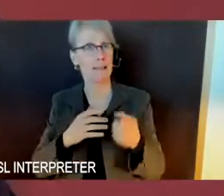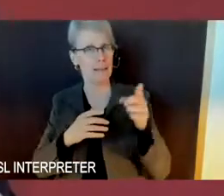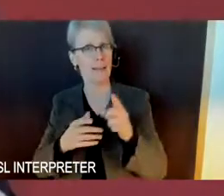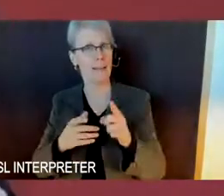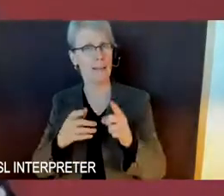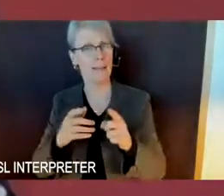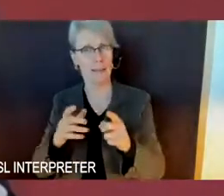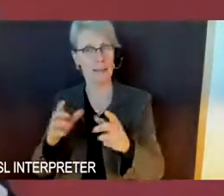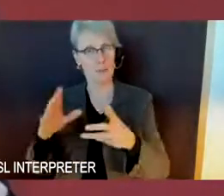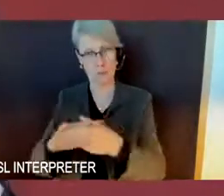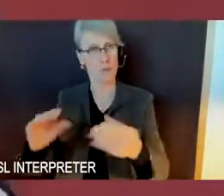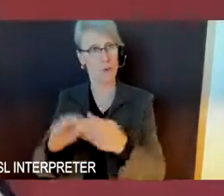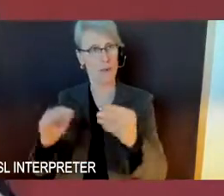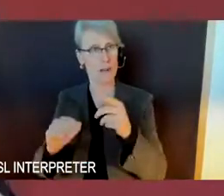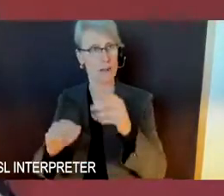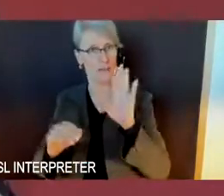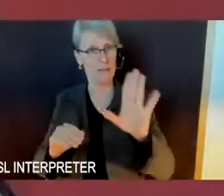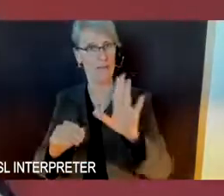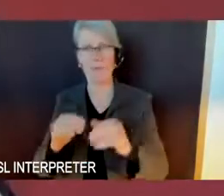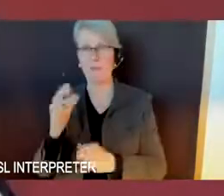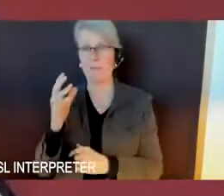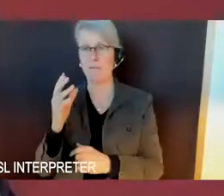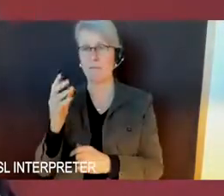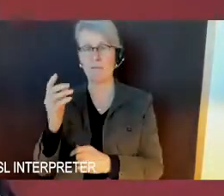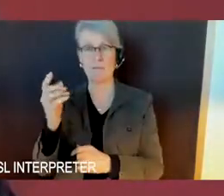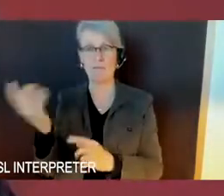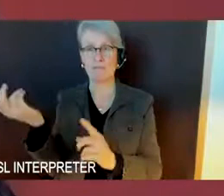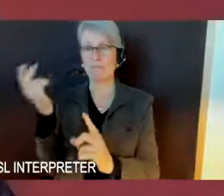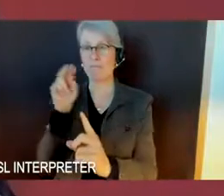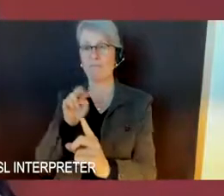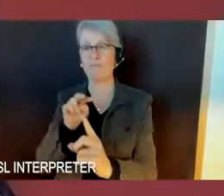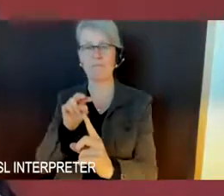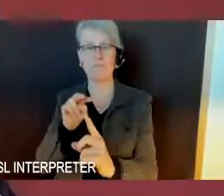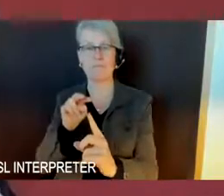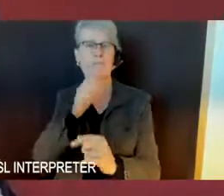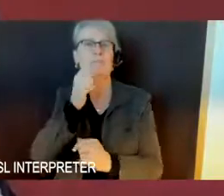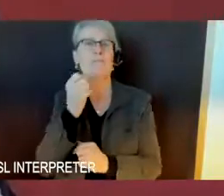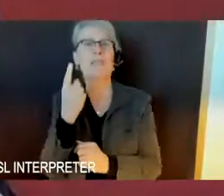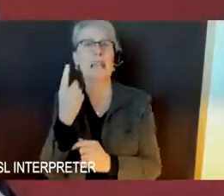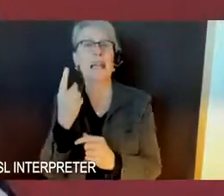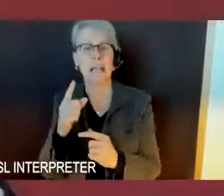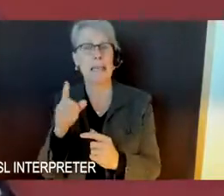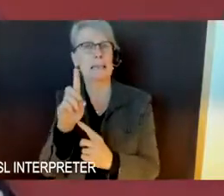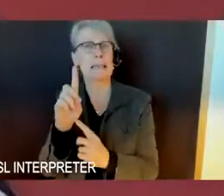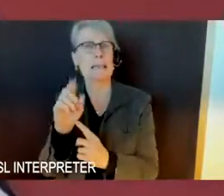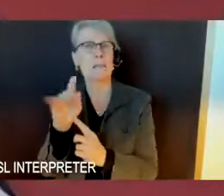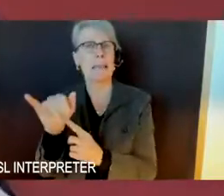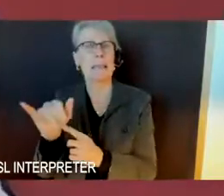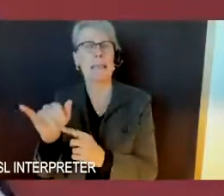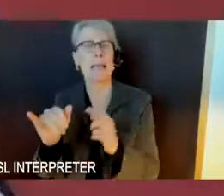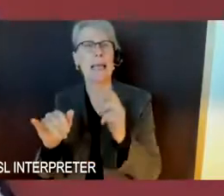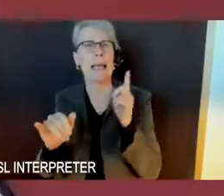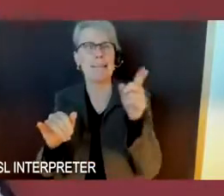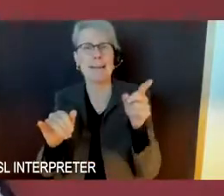because it had now been worked and told through the lens of someone who didn't understand disability, with